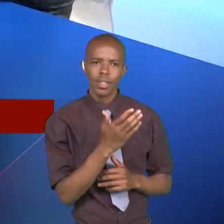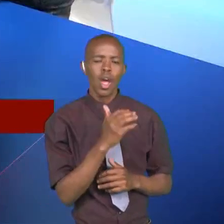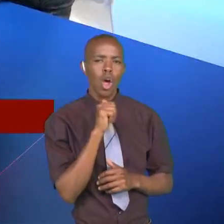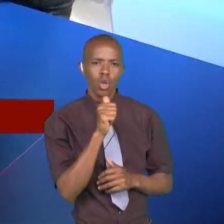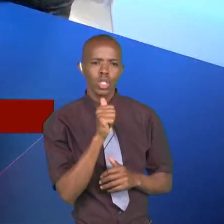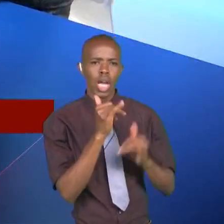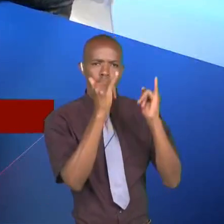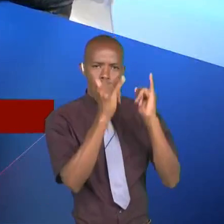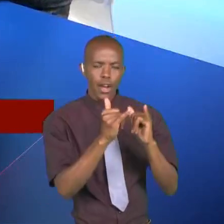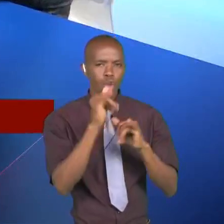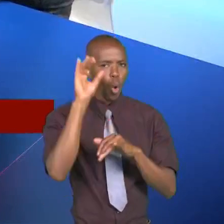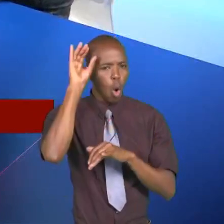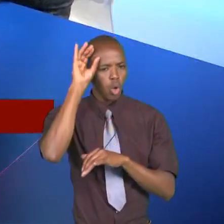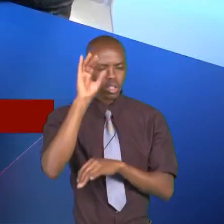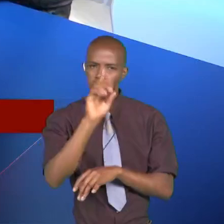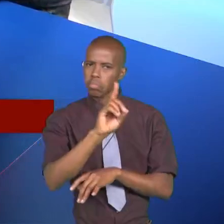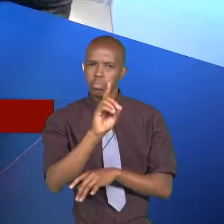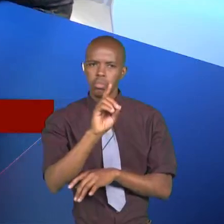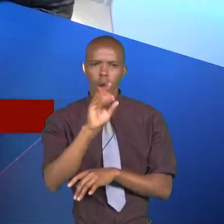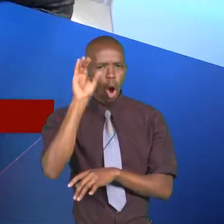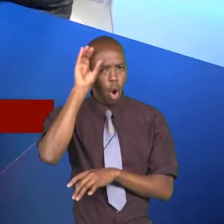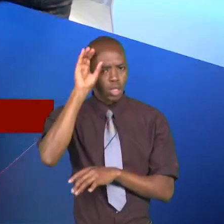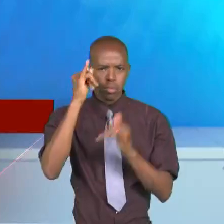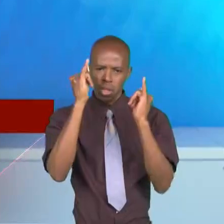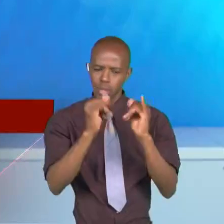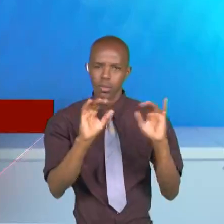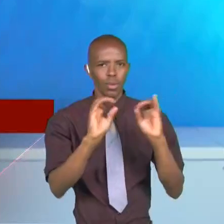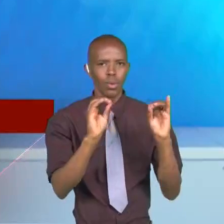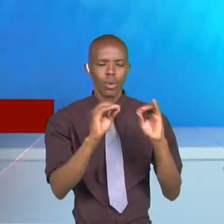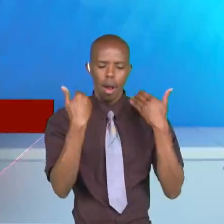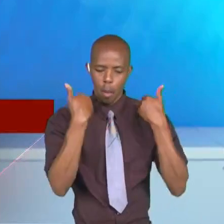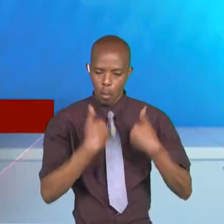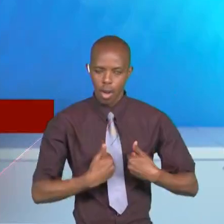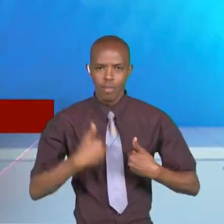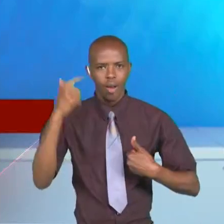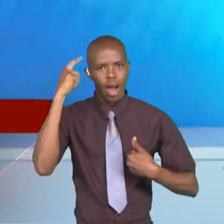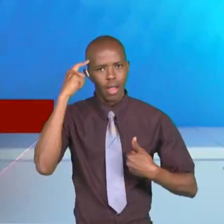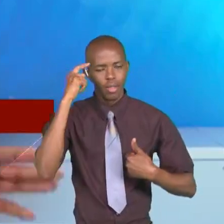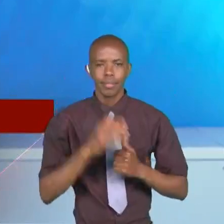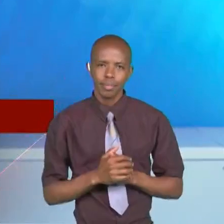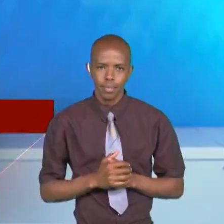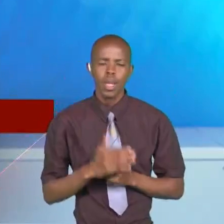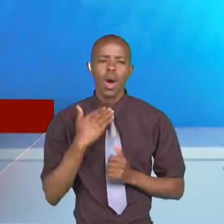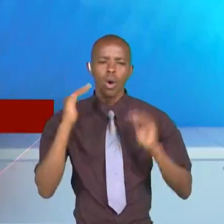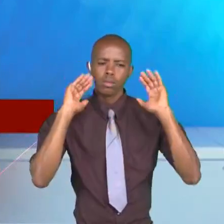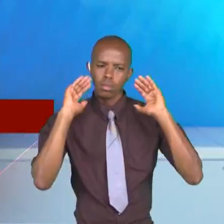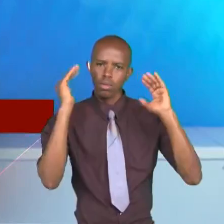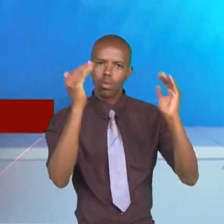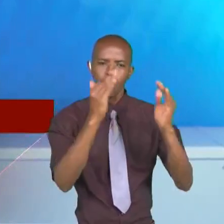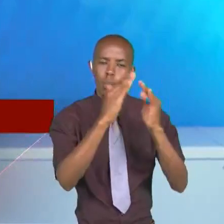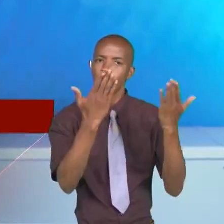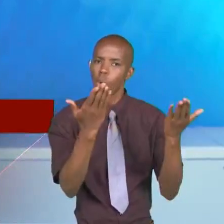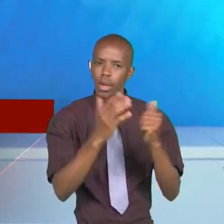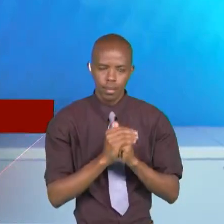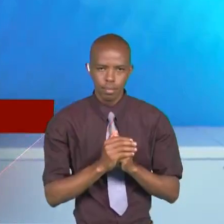new concept anyway. It happens. It is not a new concept anyway. But for me, I think what I'd like to focus my attention mostly on